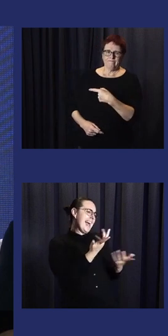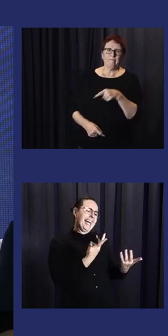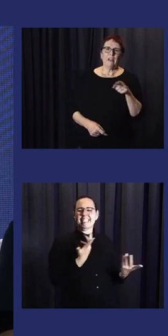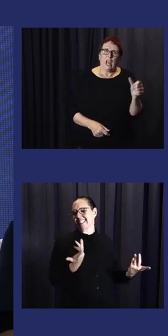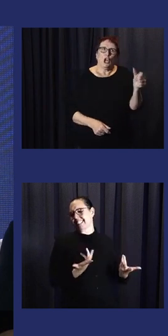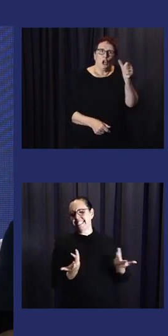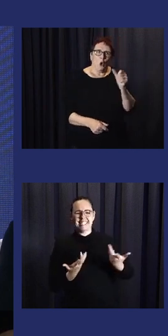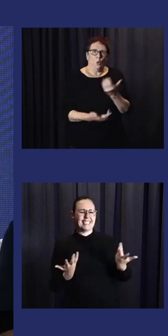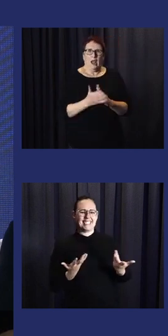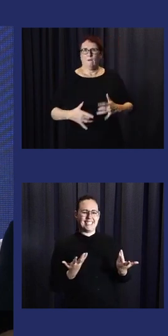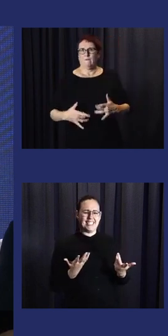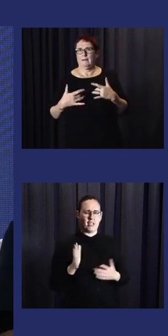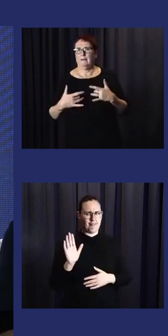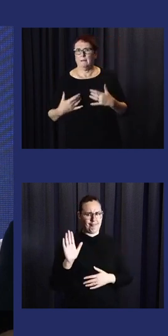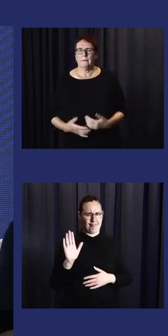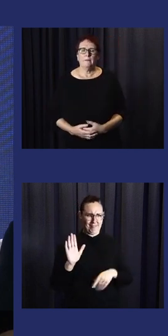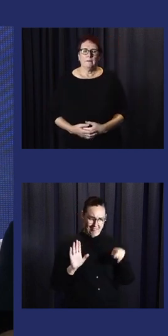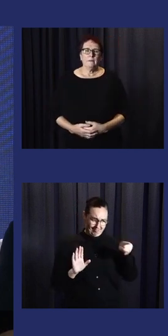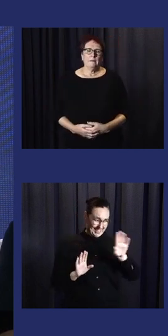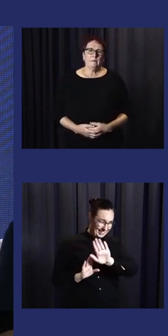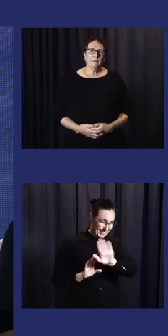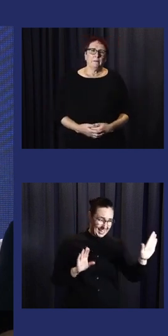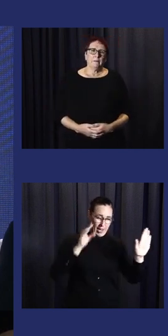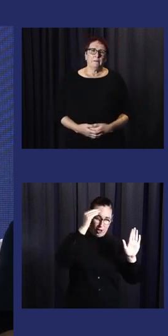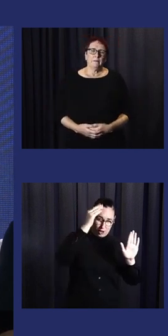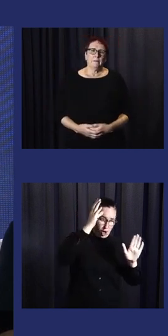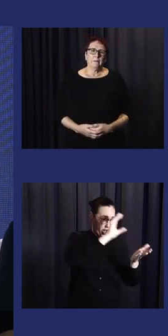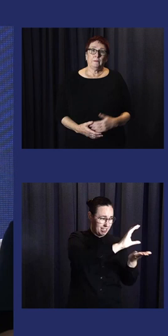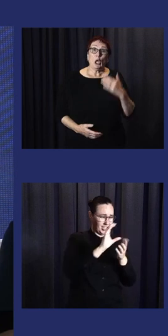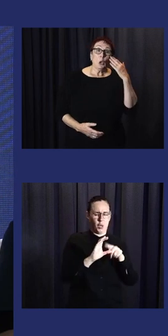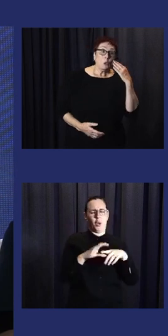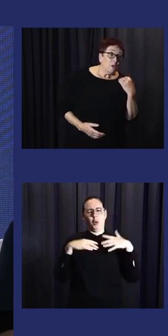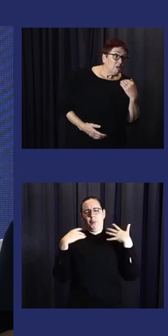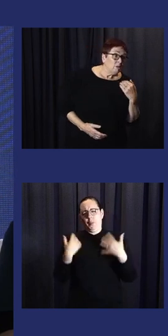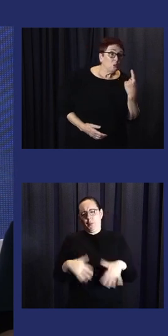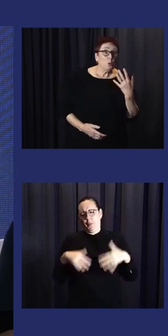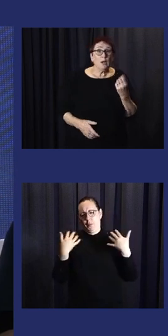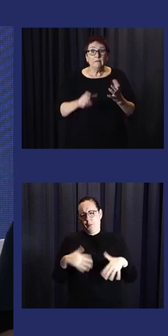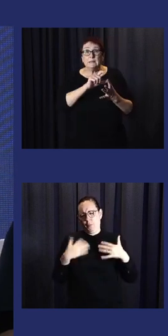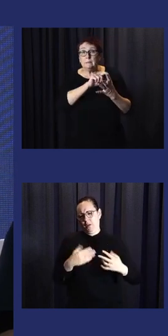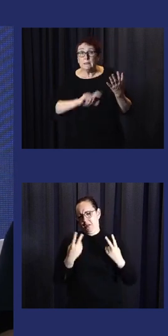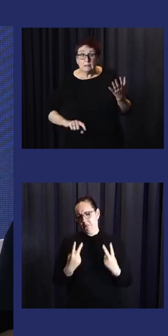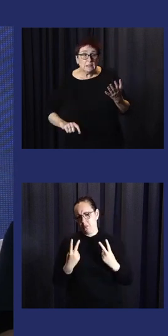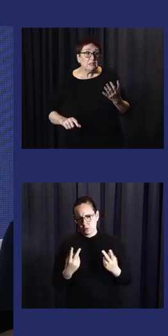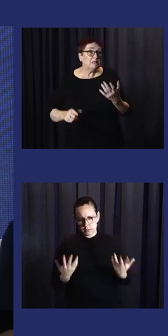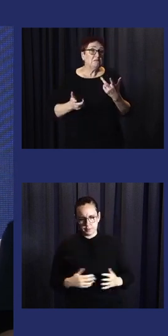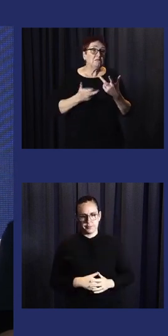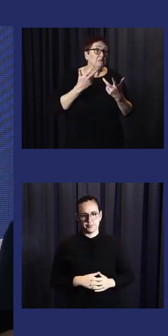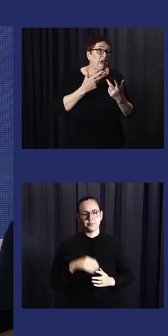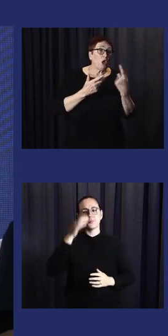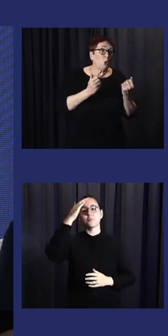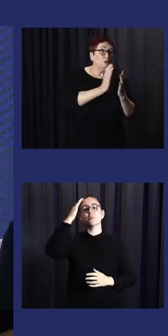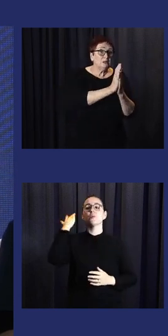risk. So when women and persons with disabilities and these other groups that face